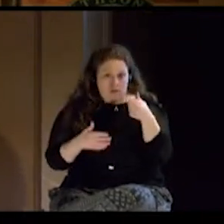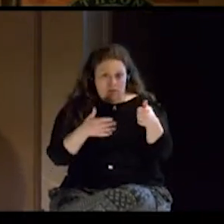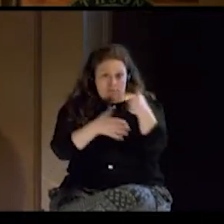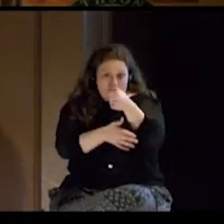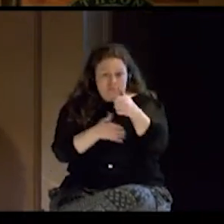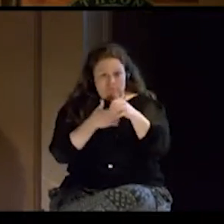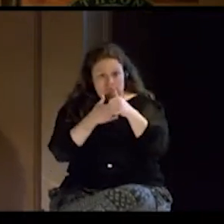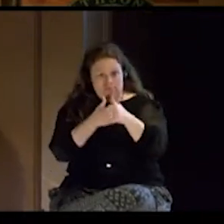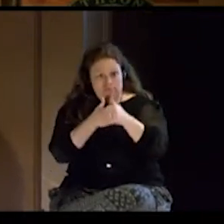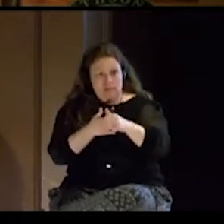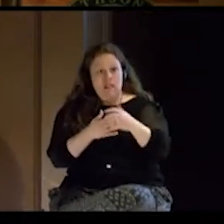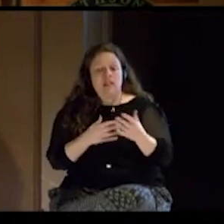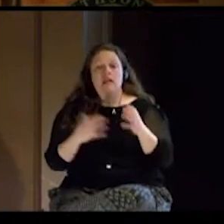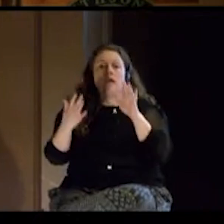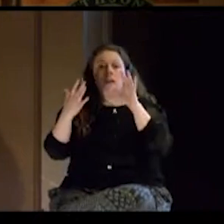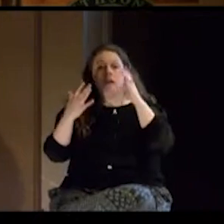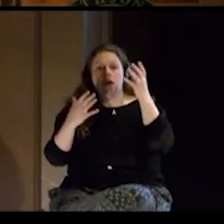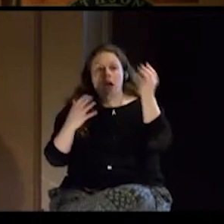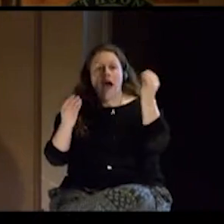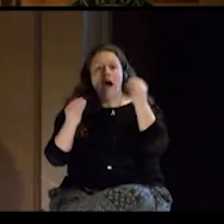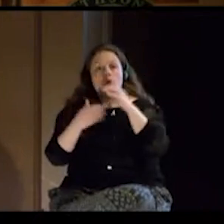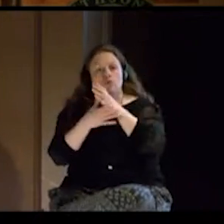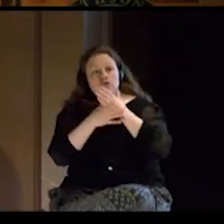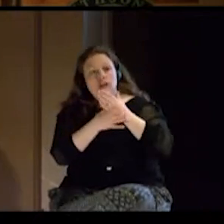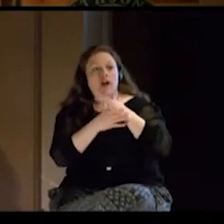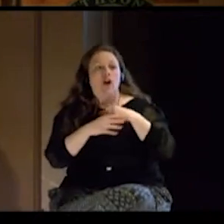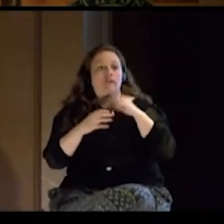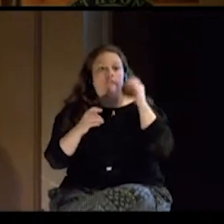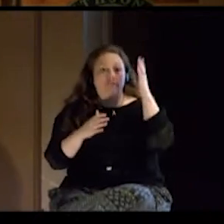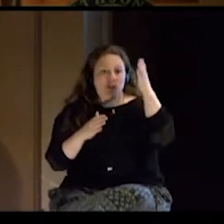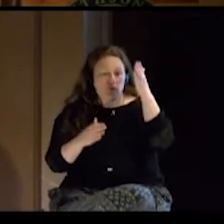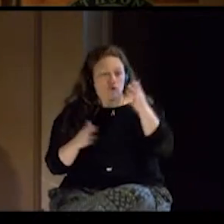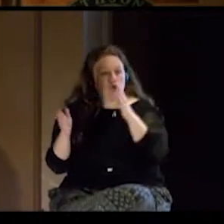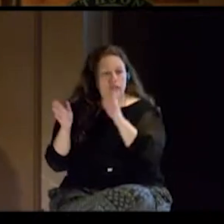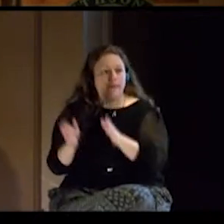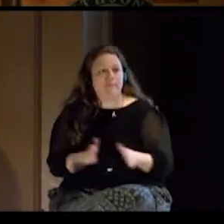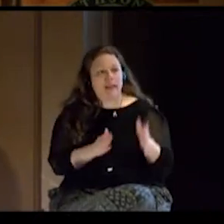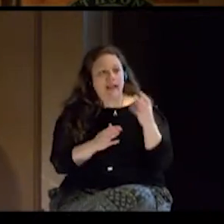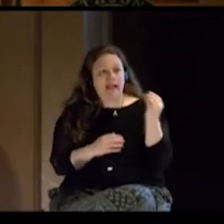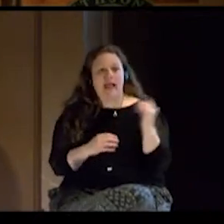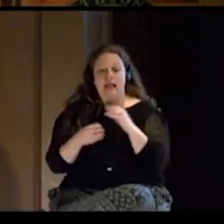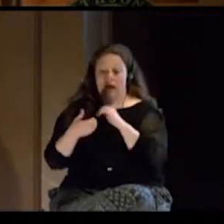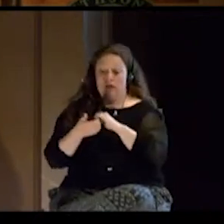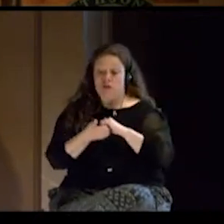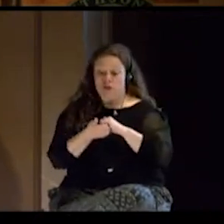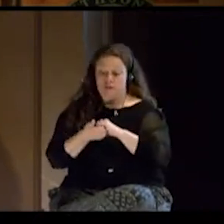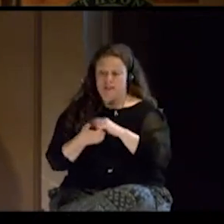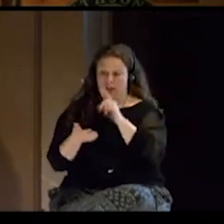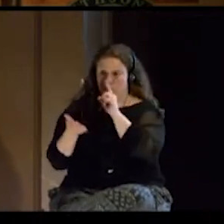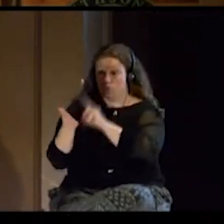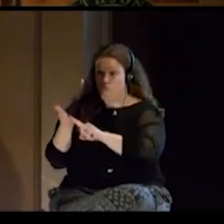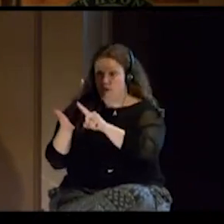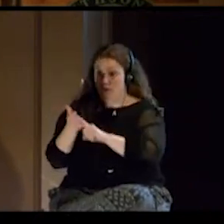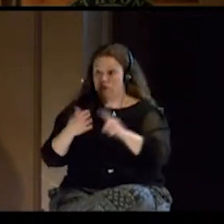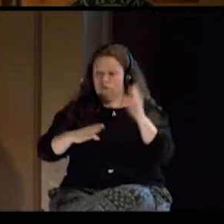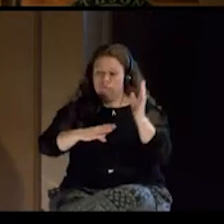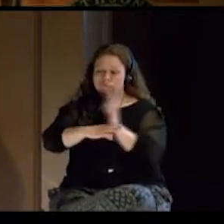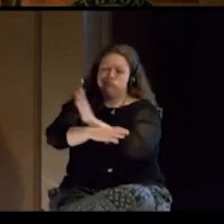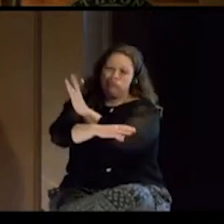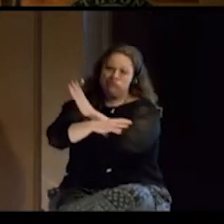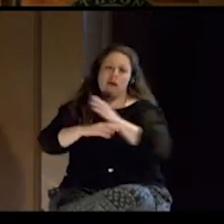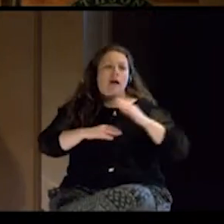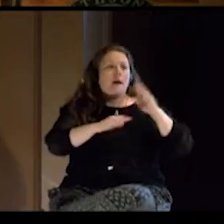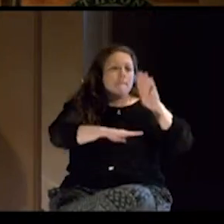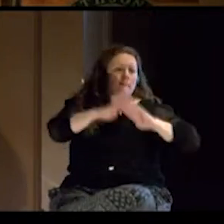Our Shared Future Life on a Sustainable Planet initiative and associated research which spans biodiversity,